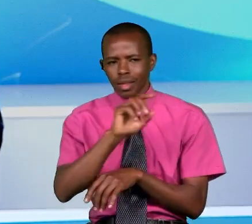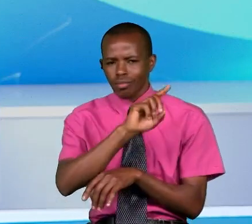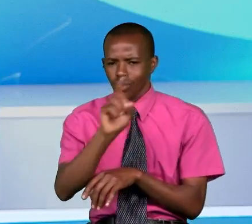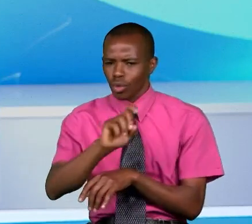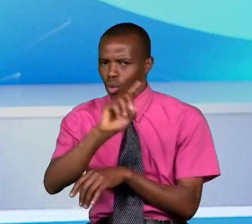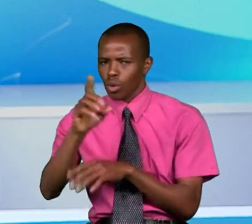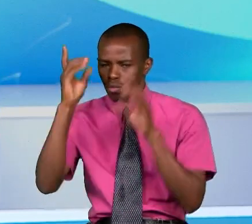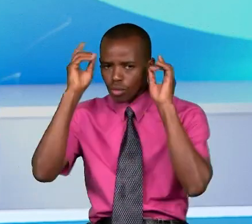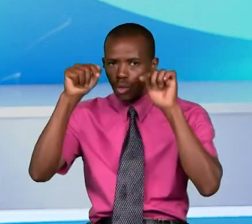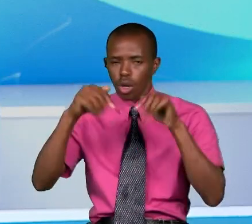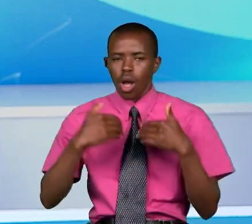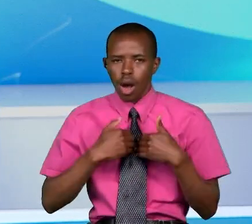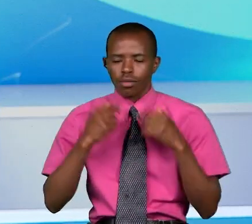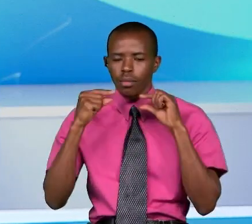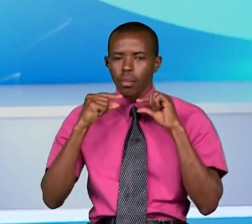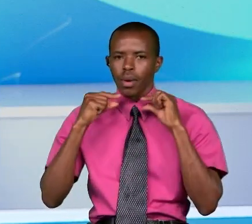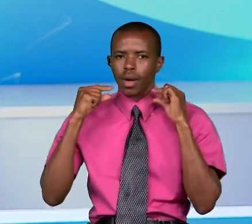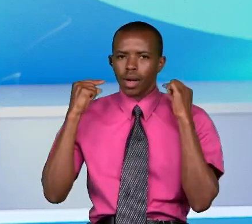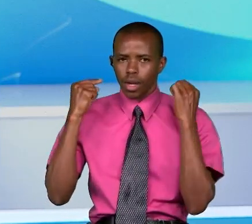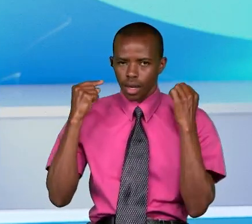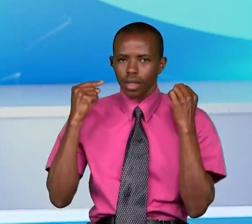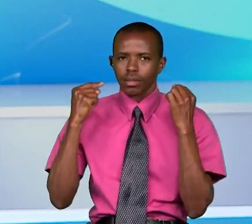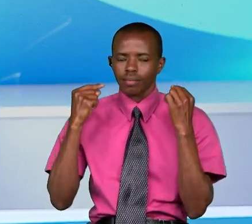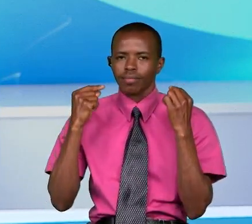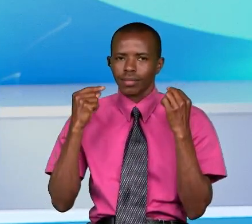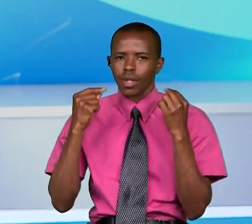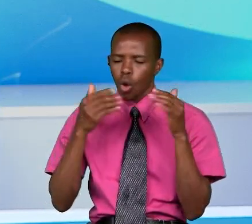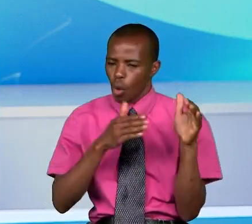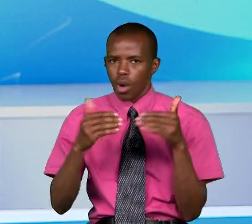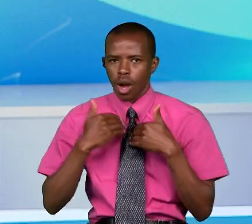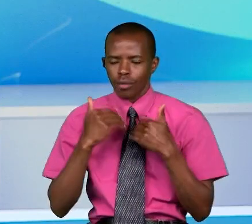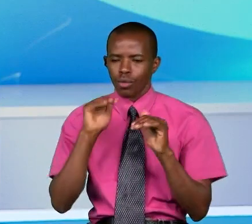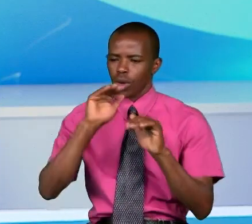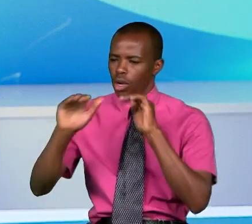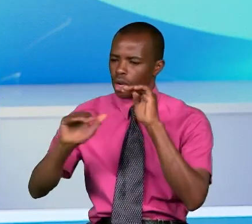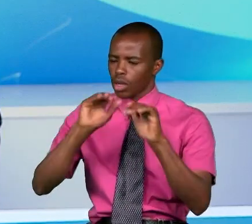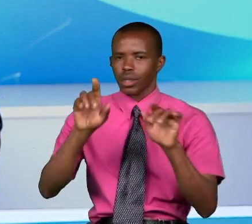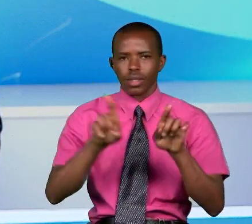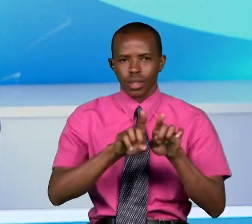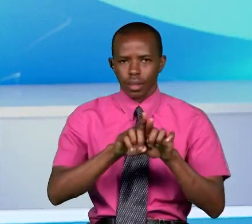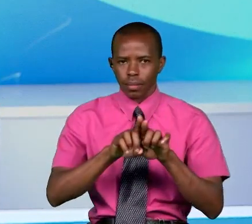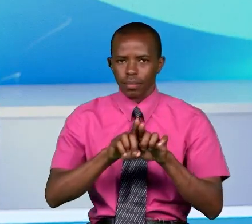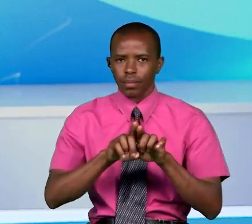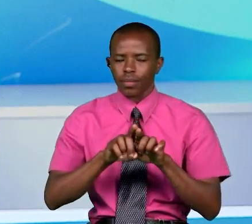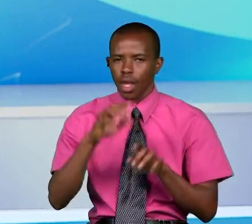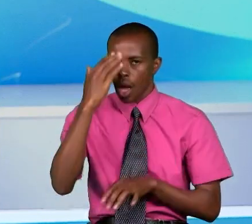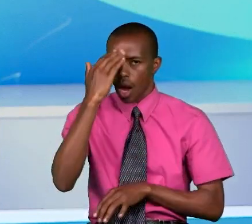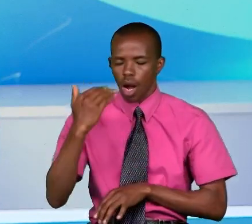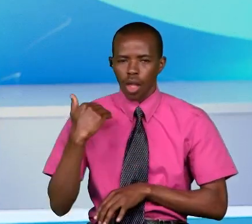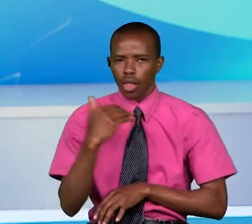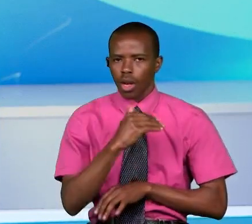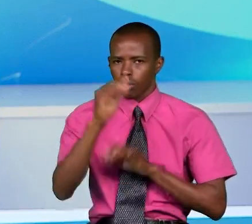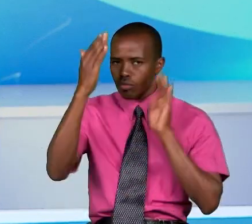decision. Tonight we have spiritual leaders and you get the chance to question them as well. Meanwhile, Catholic bishops